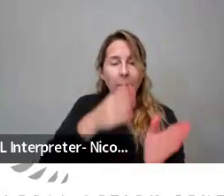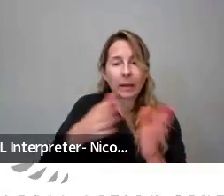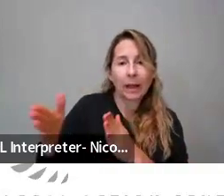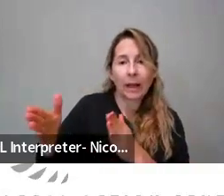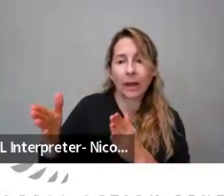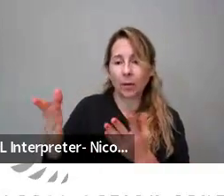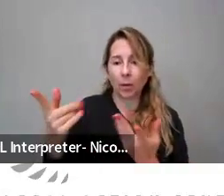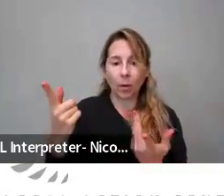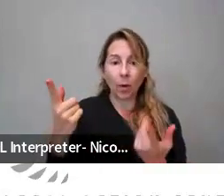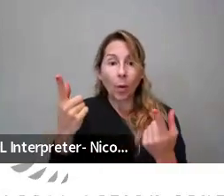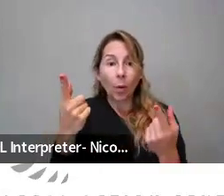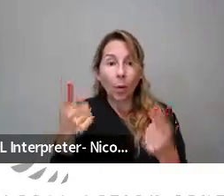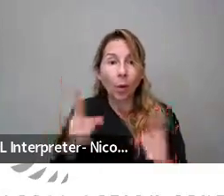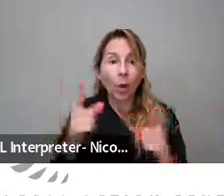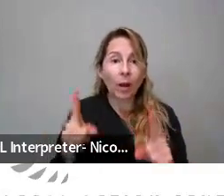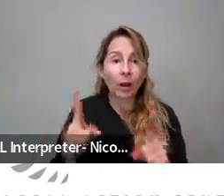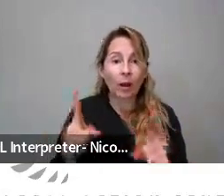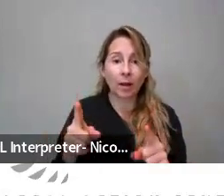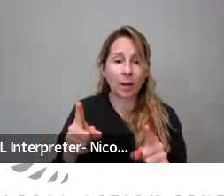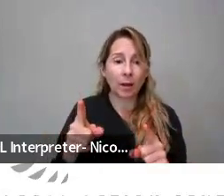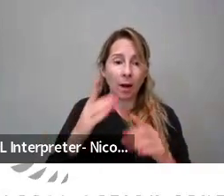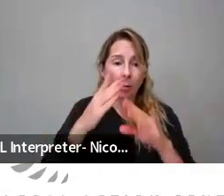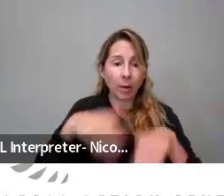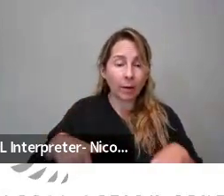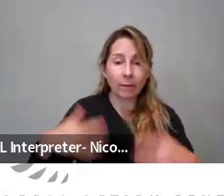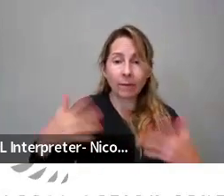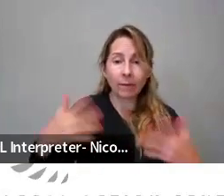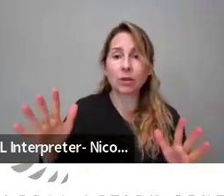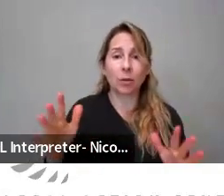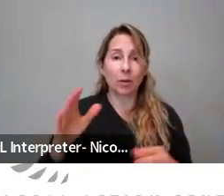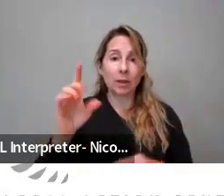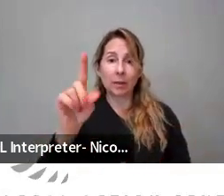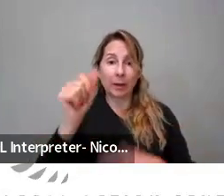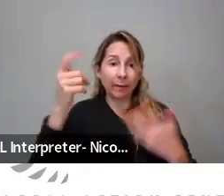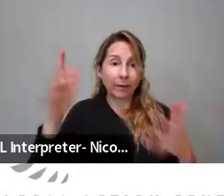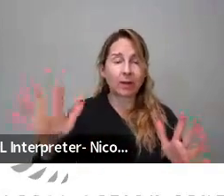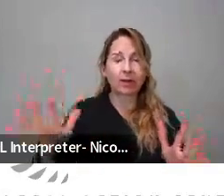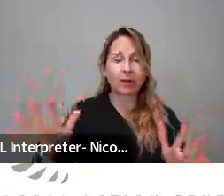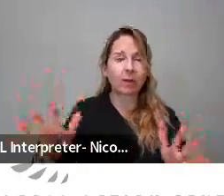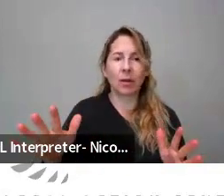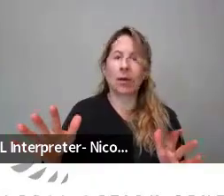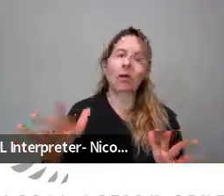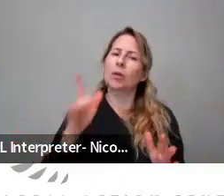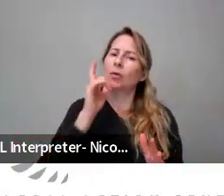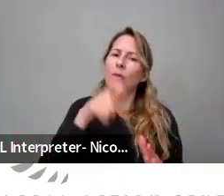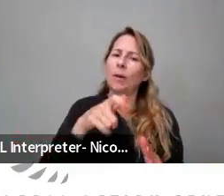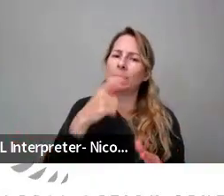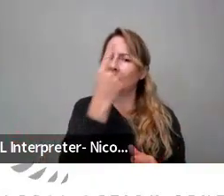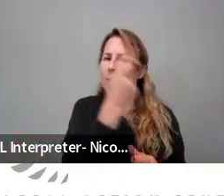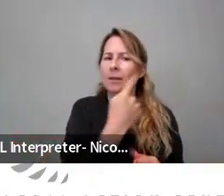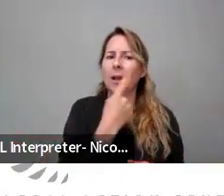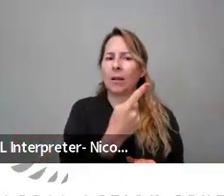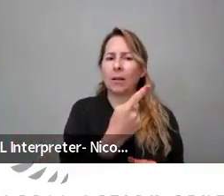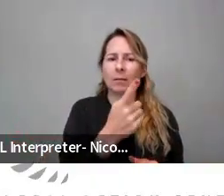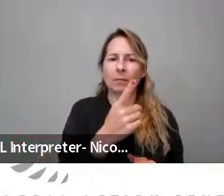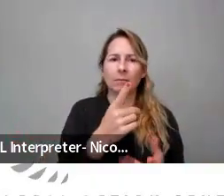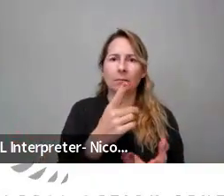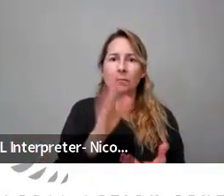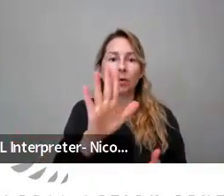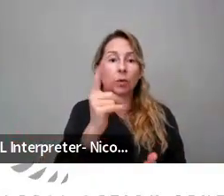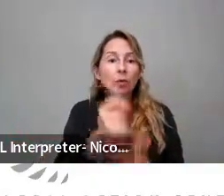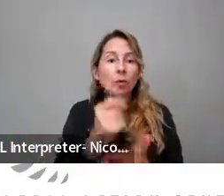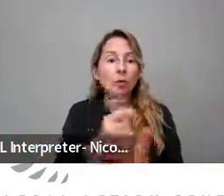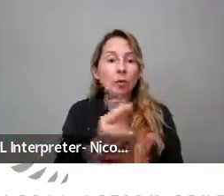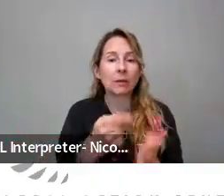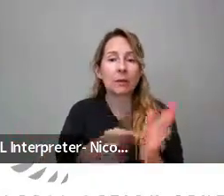when it is that you will overcome your disability. For example, you're not required to give evidence as to the treatment you're receiving to overcome